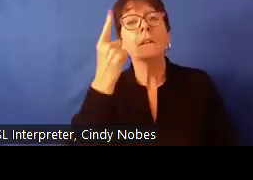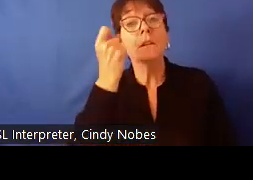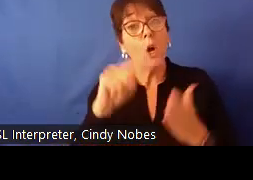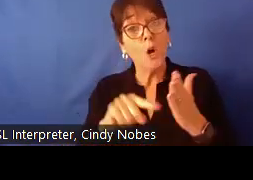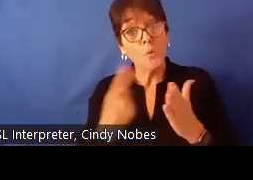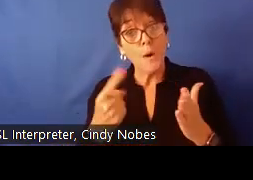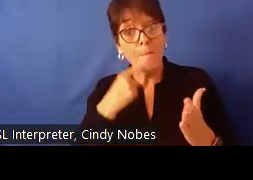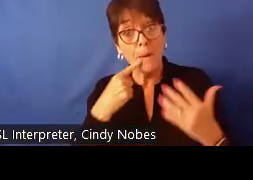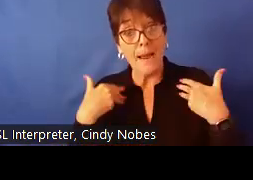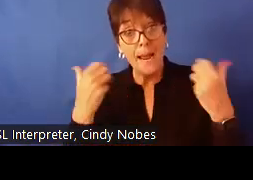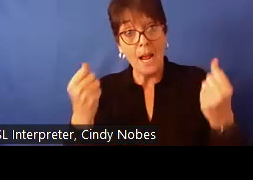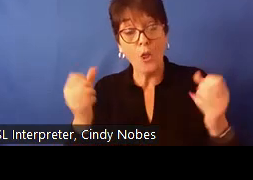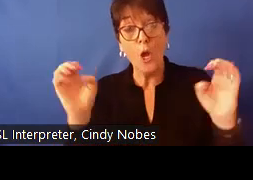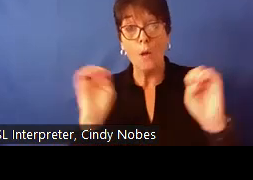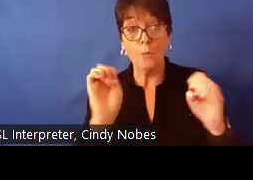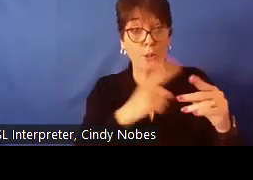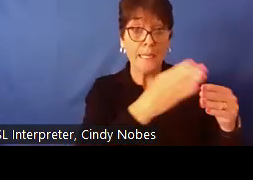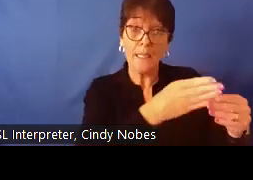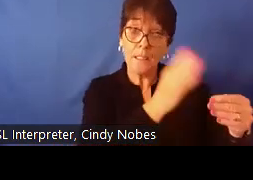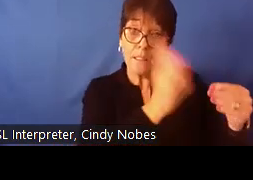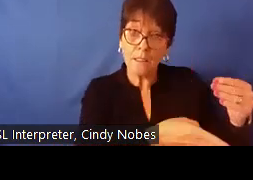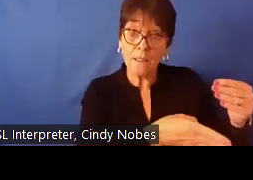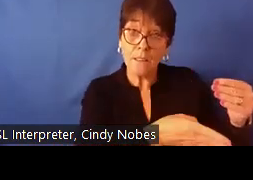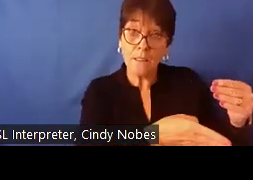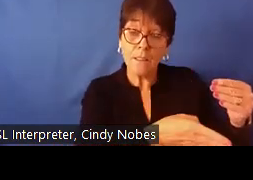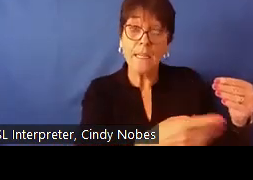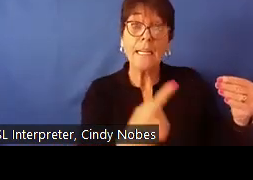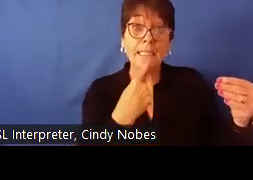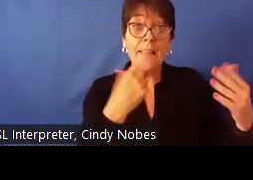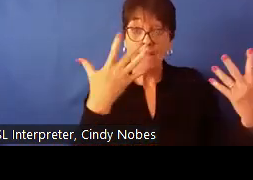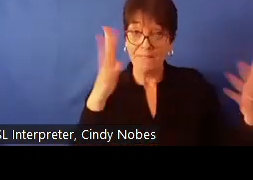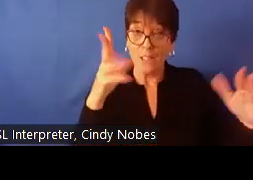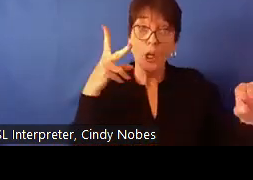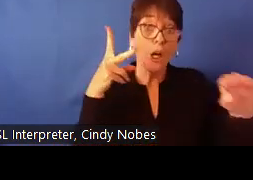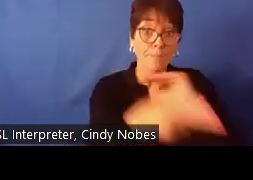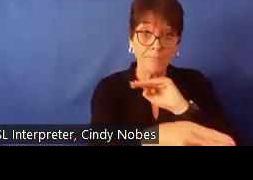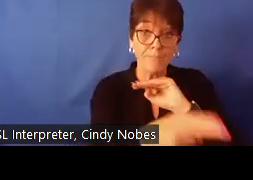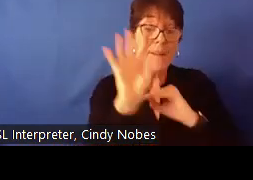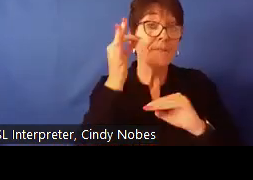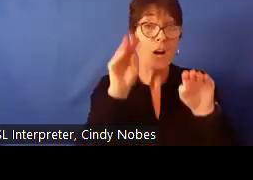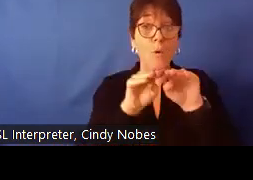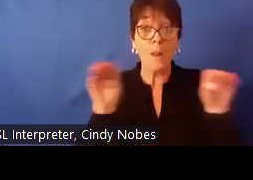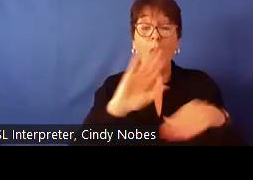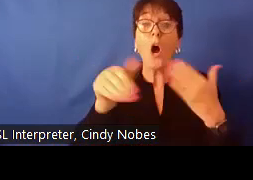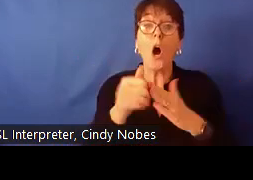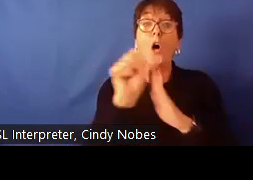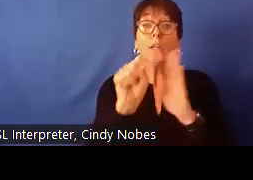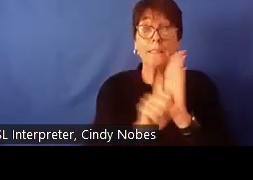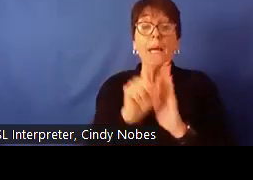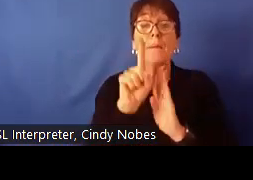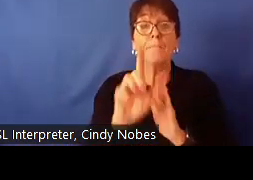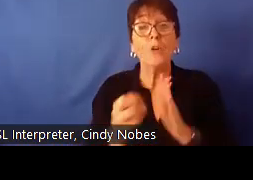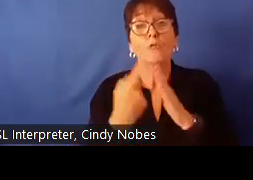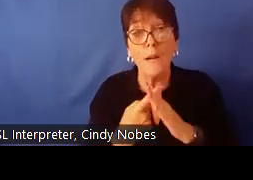the public health emergency ends and is declared terminated at the federal level, all states will have to react